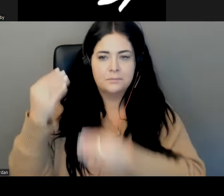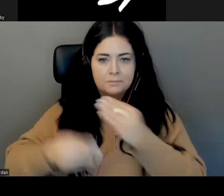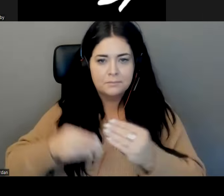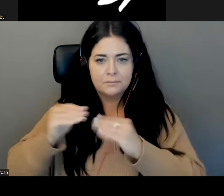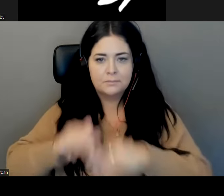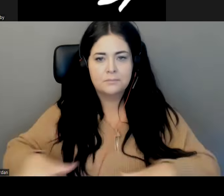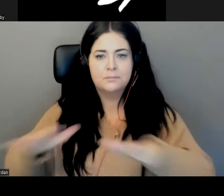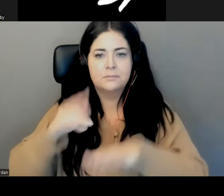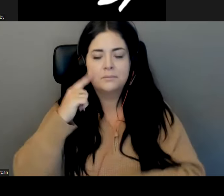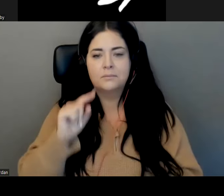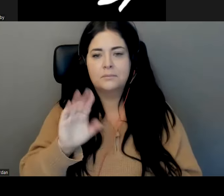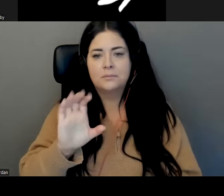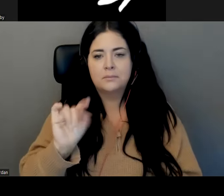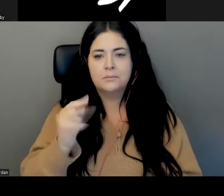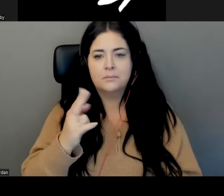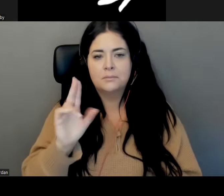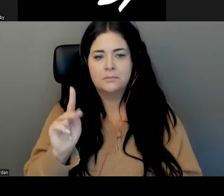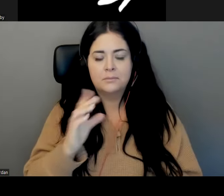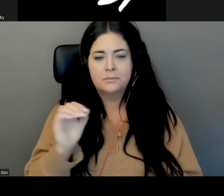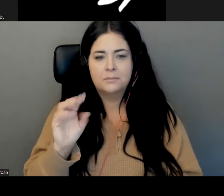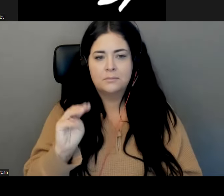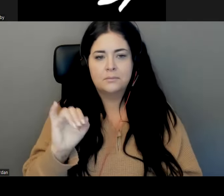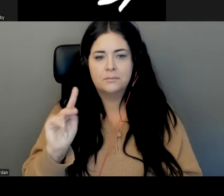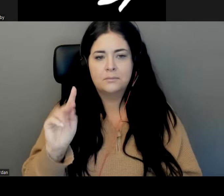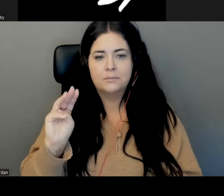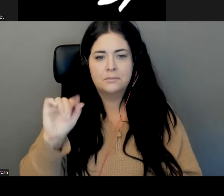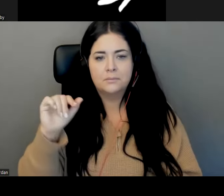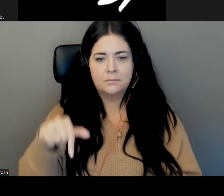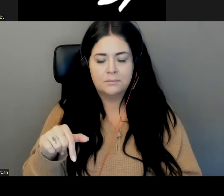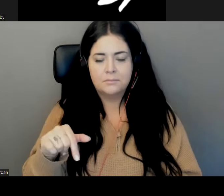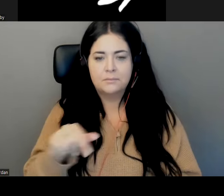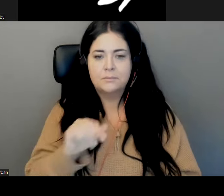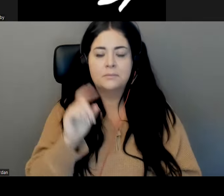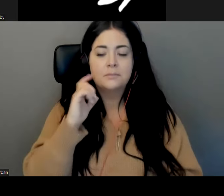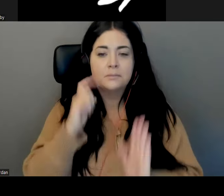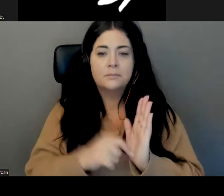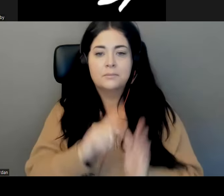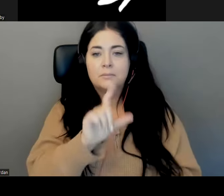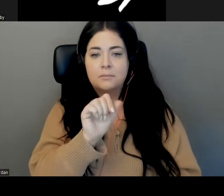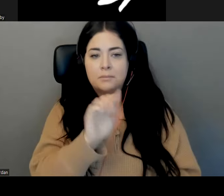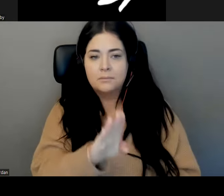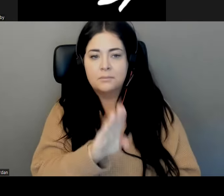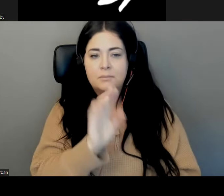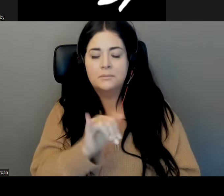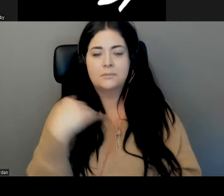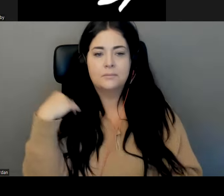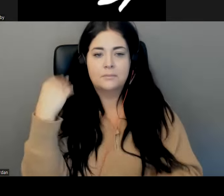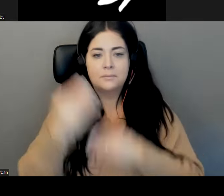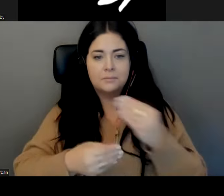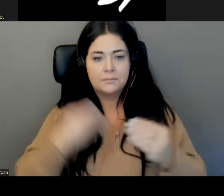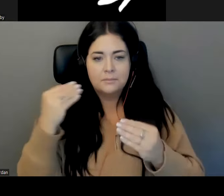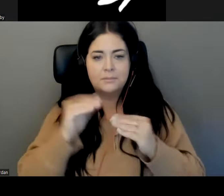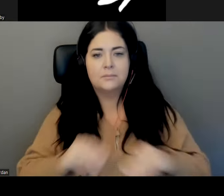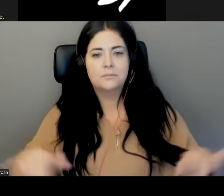and the Mi'kmaq. And we acknowledge Labrador as the traditional and ancestral homelands of